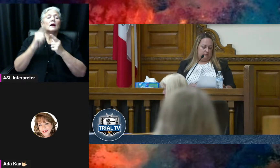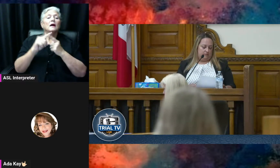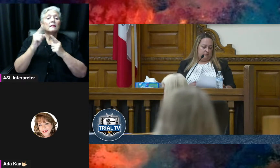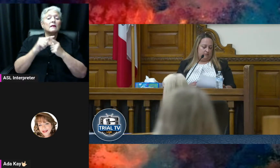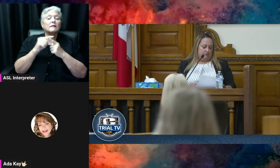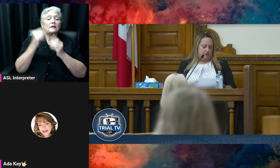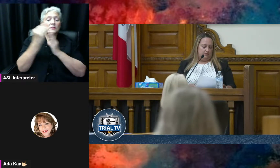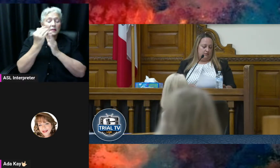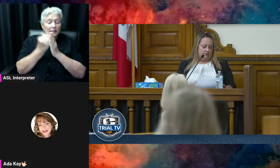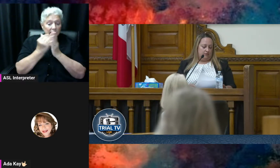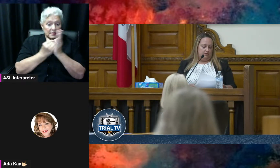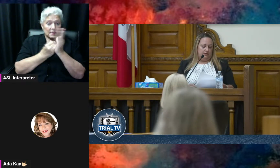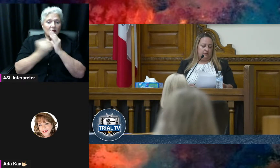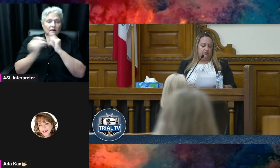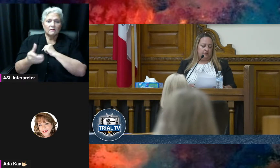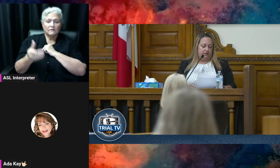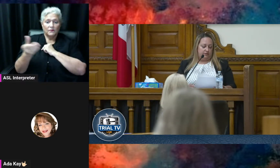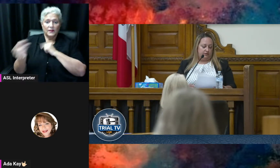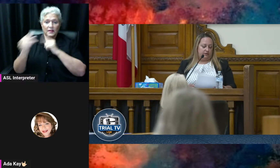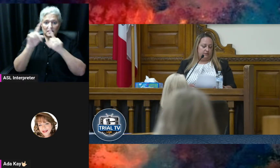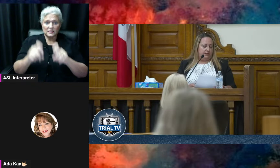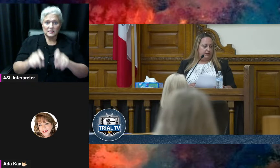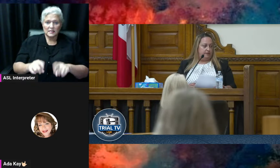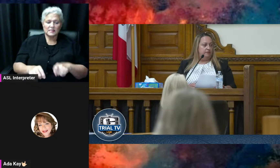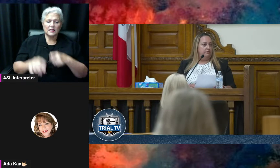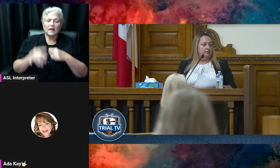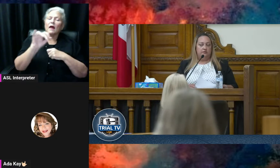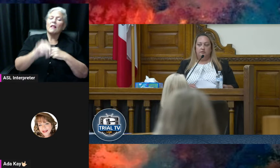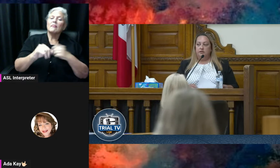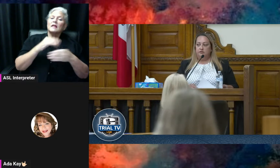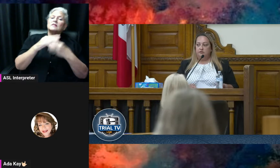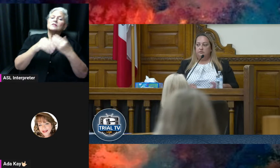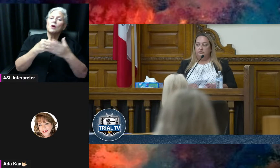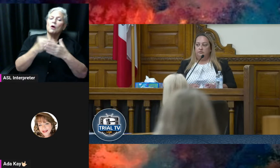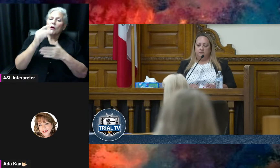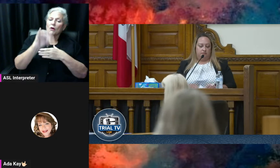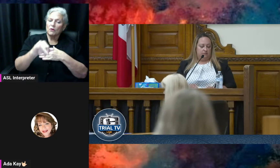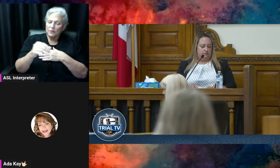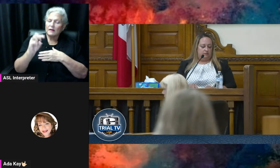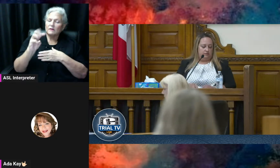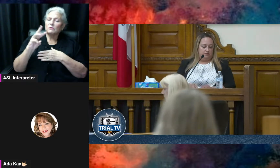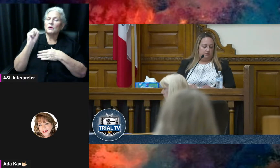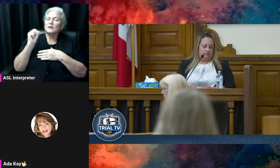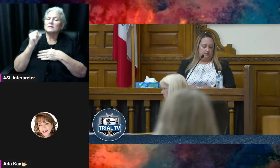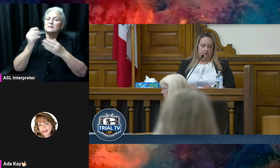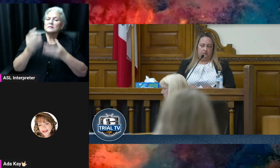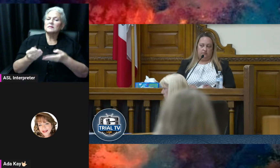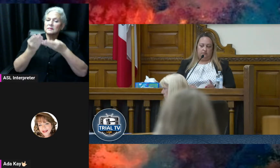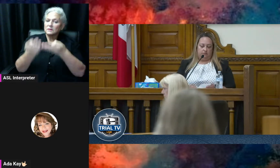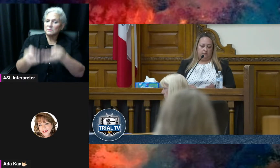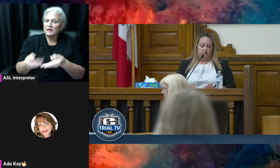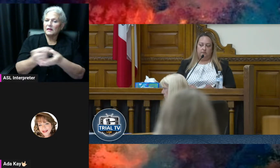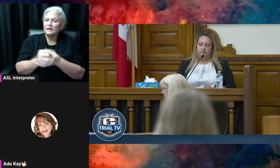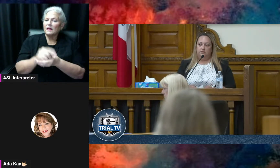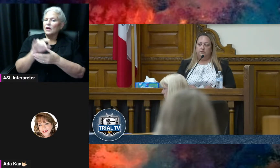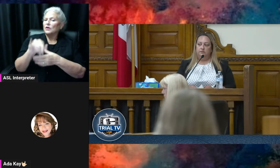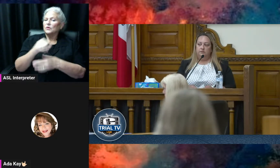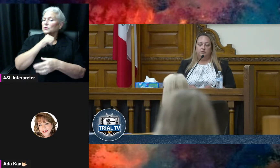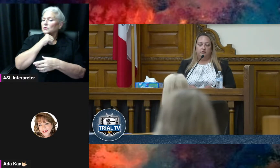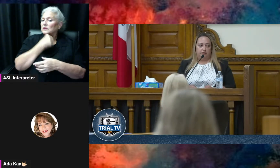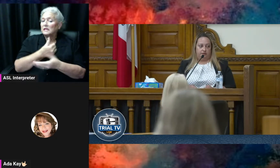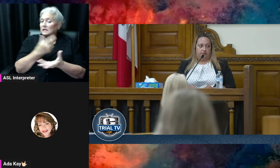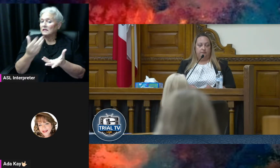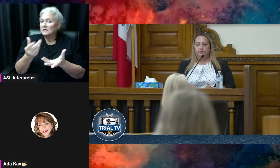tested? This was all that was submitted. Yes. Okay. So you didn't necessarily test all of